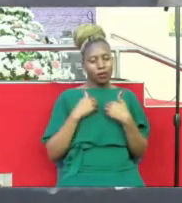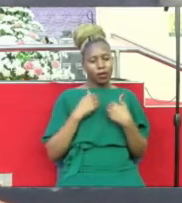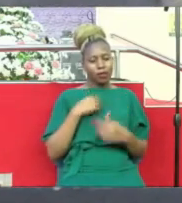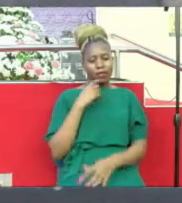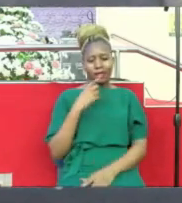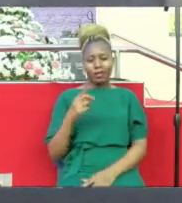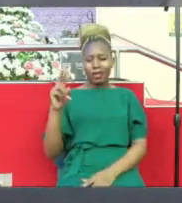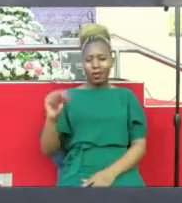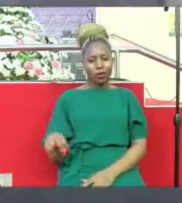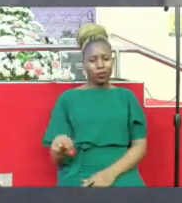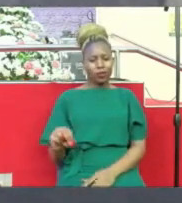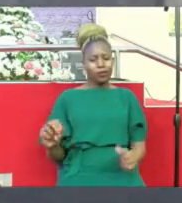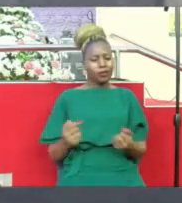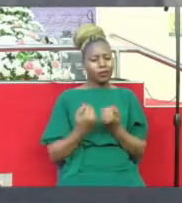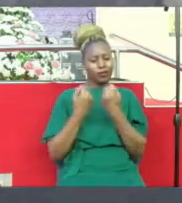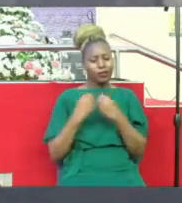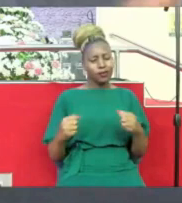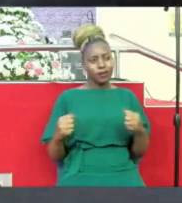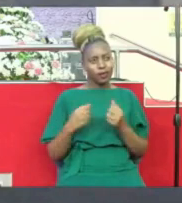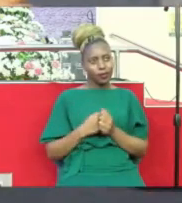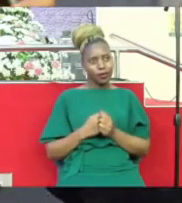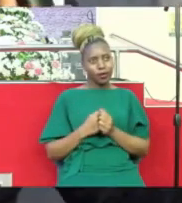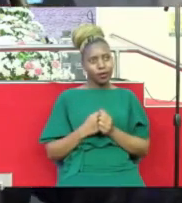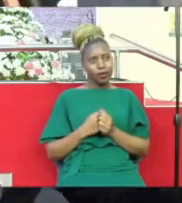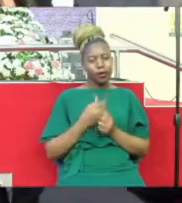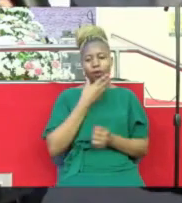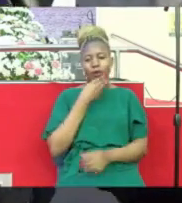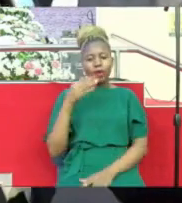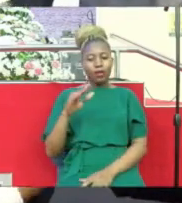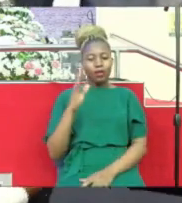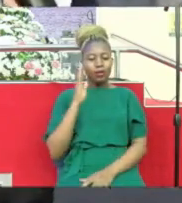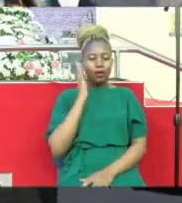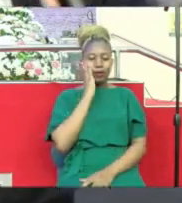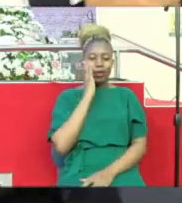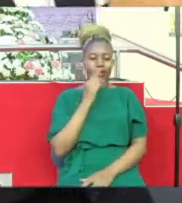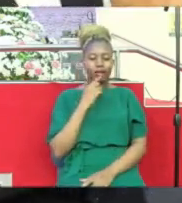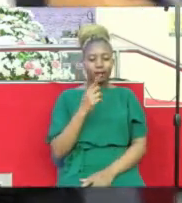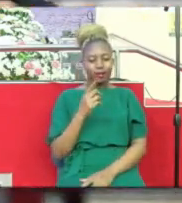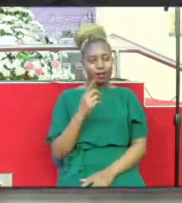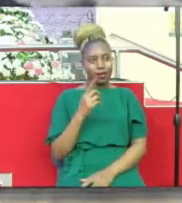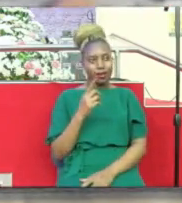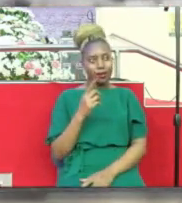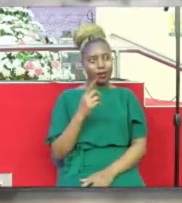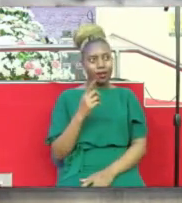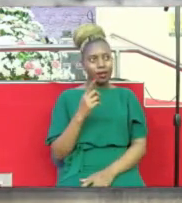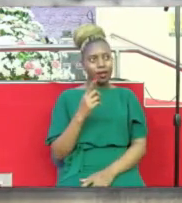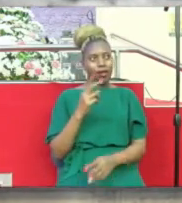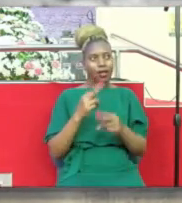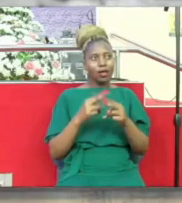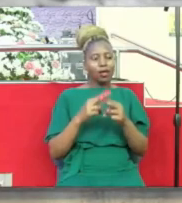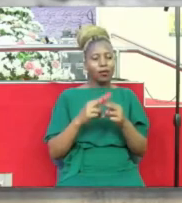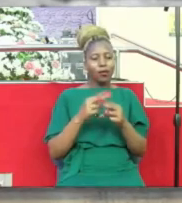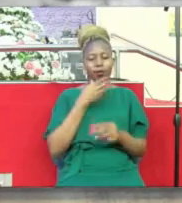this shall not be. Hiyo haitakuwa. His mother said, mama yake akasema, his name will be Mikaya,